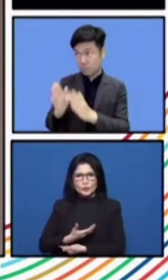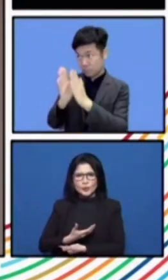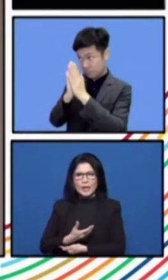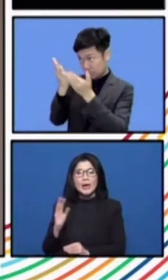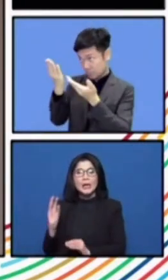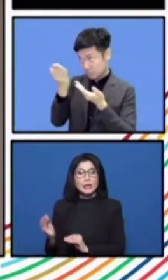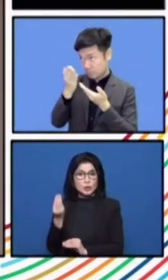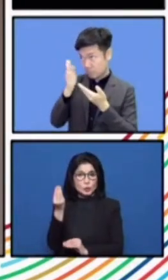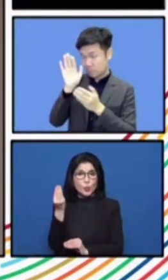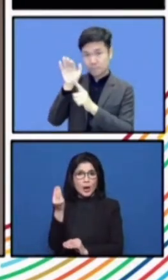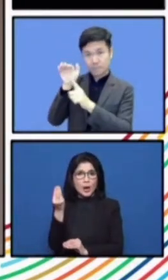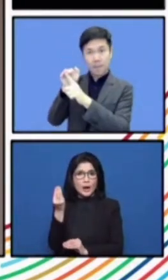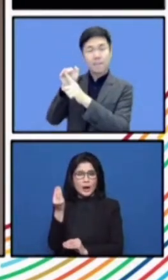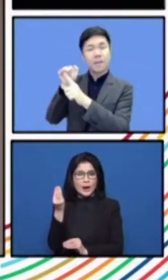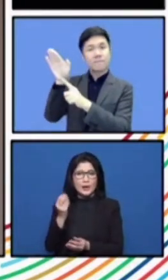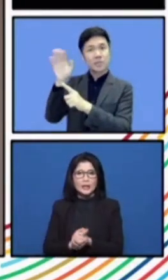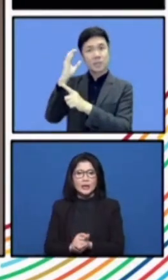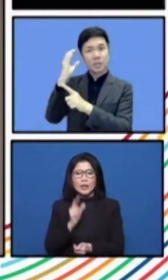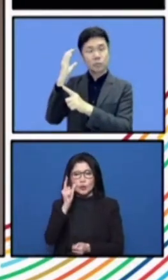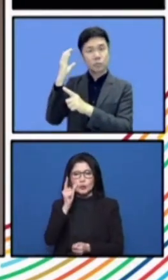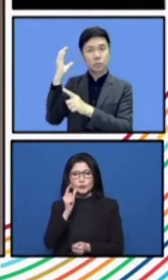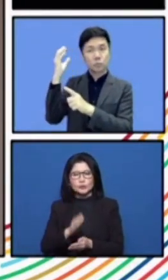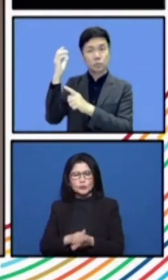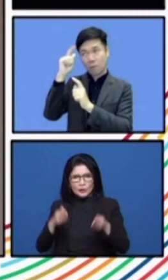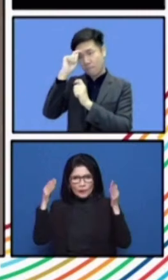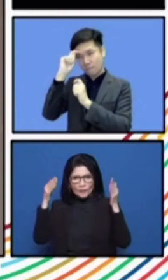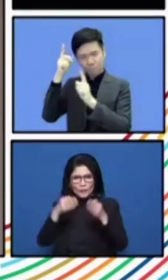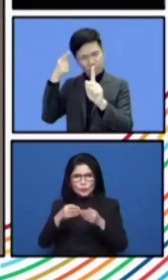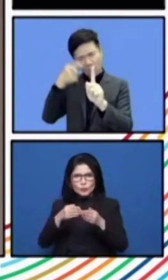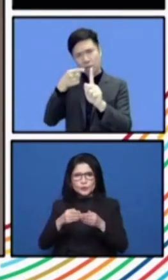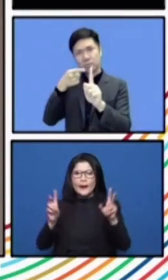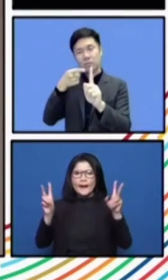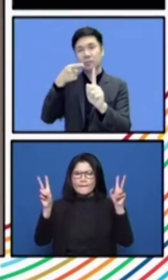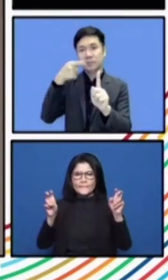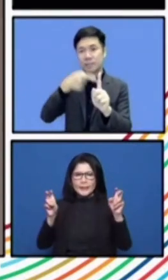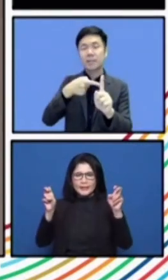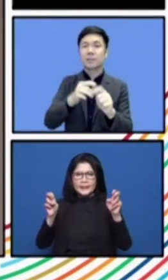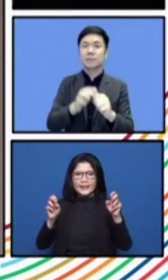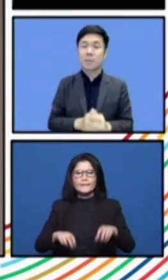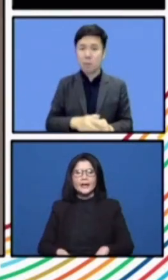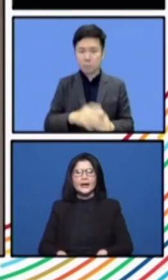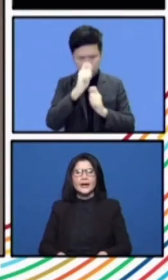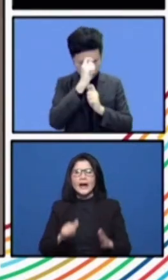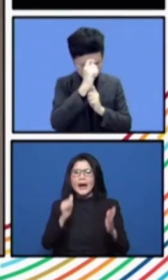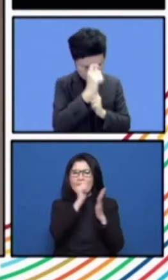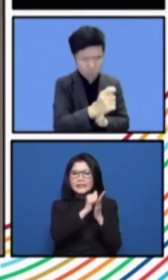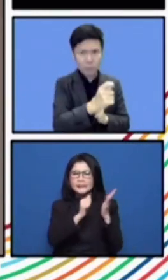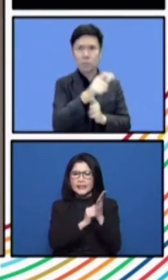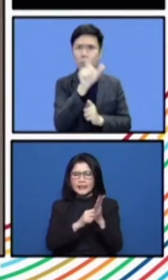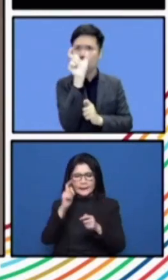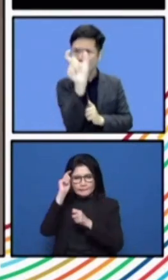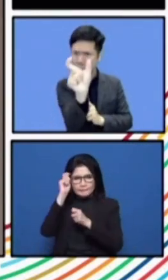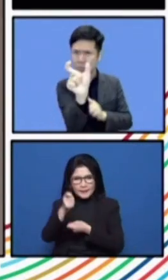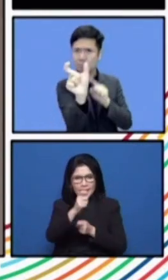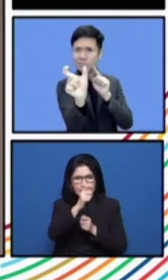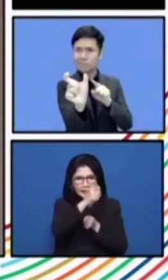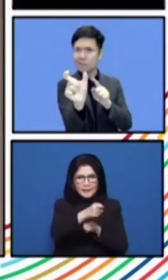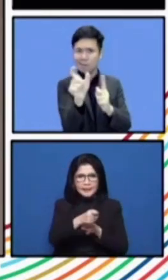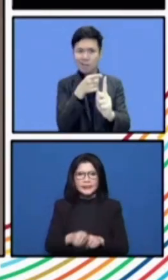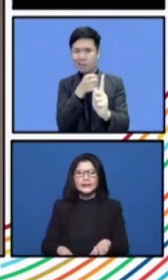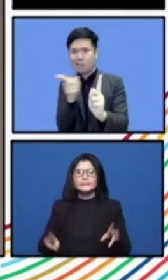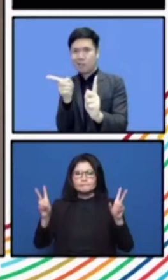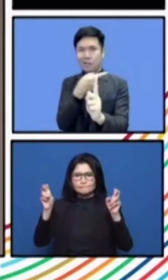to focus on the theme of the events respect to standard terminology and the practice of the UN